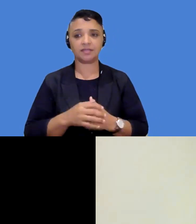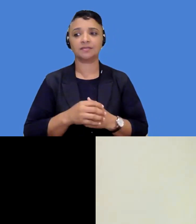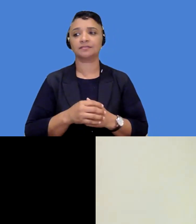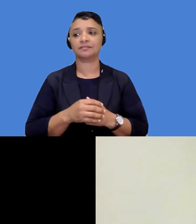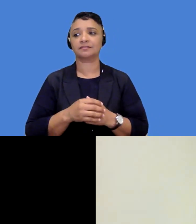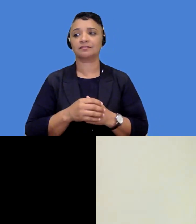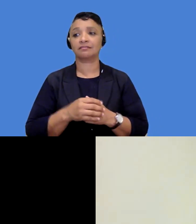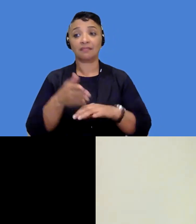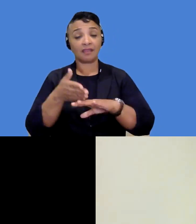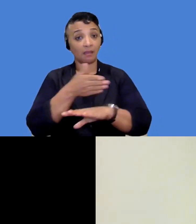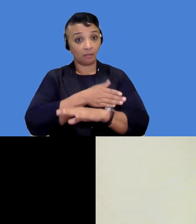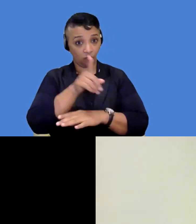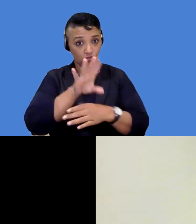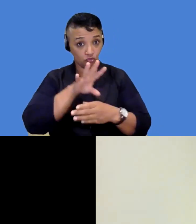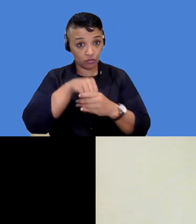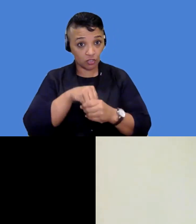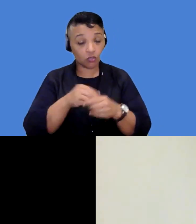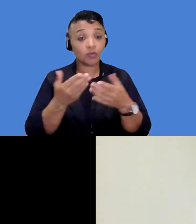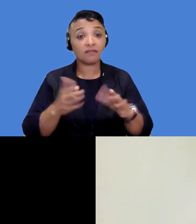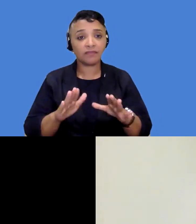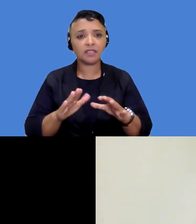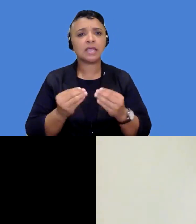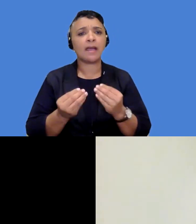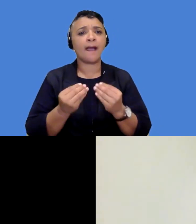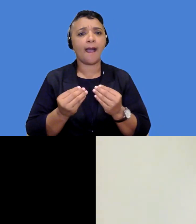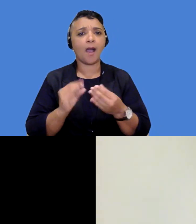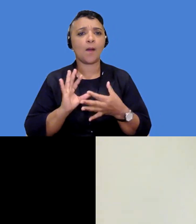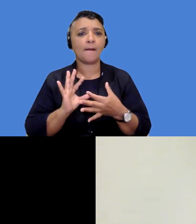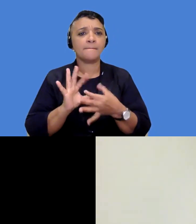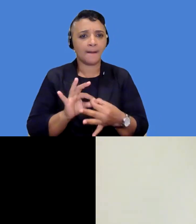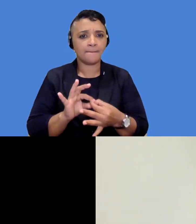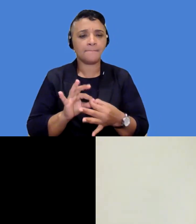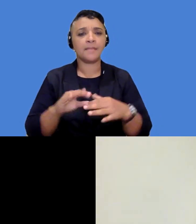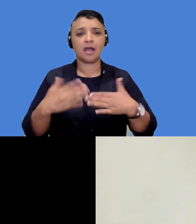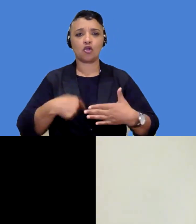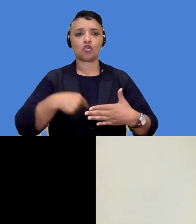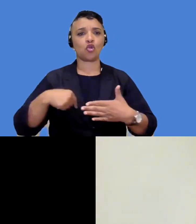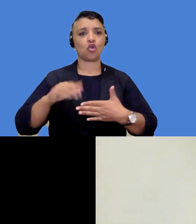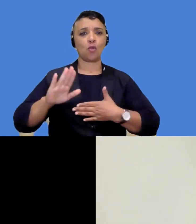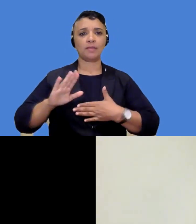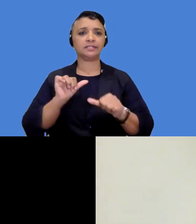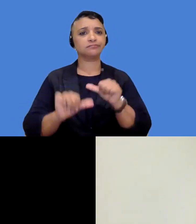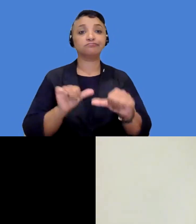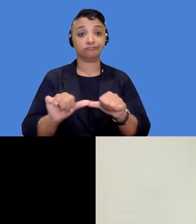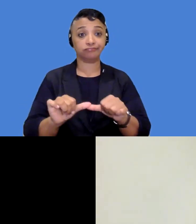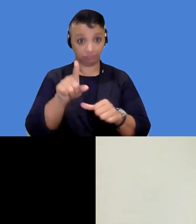you involved in the implementation of commitments?